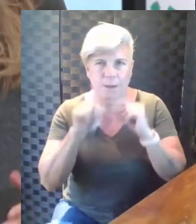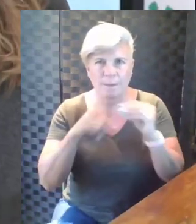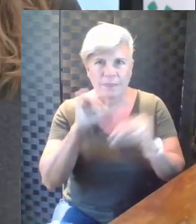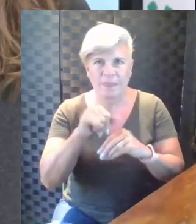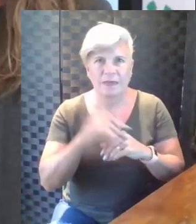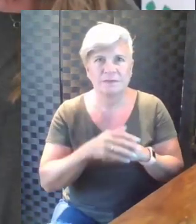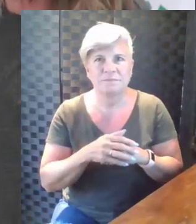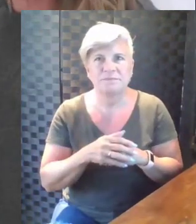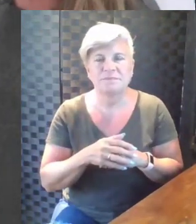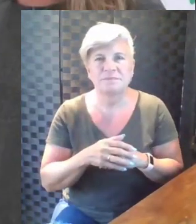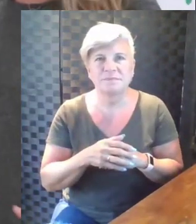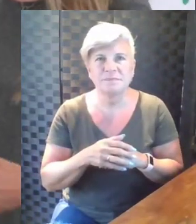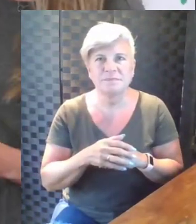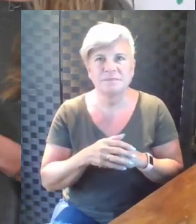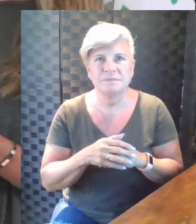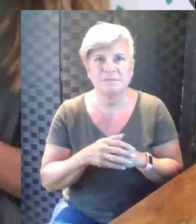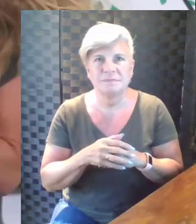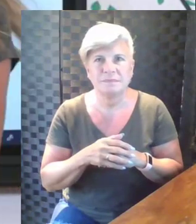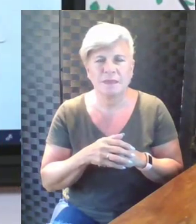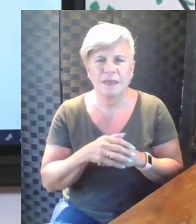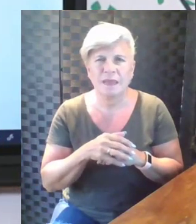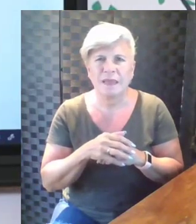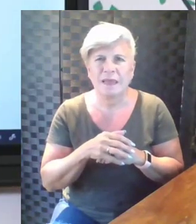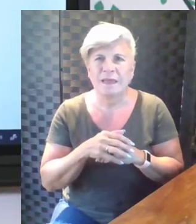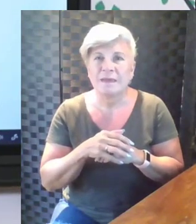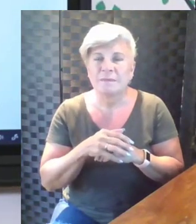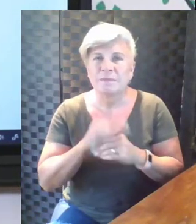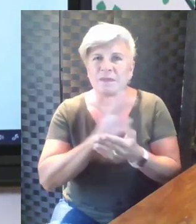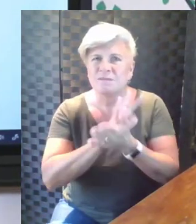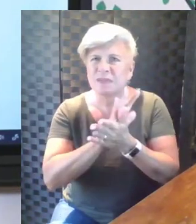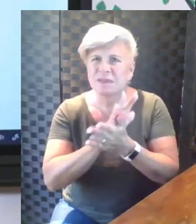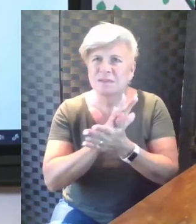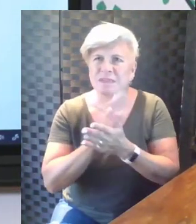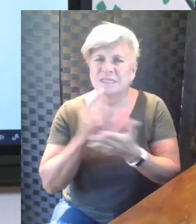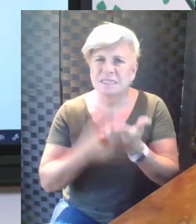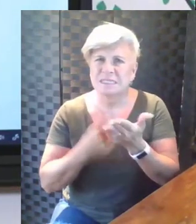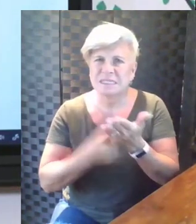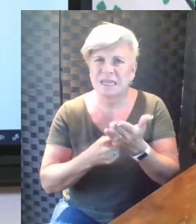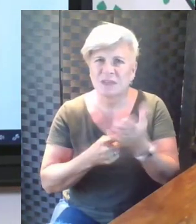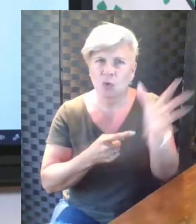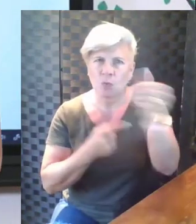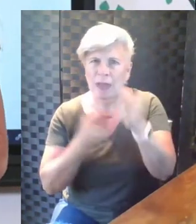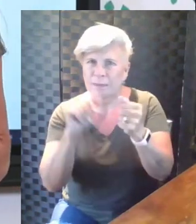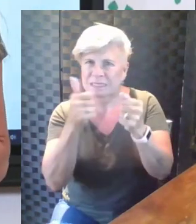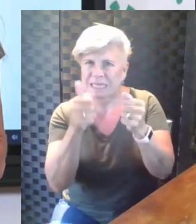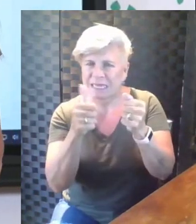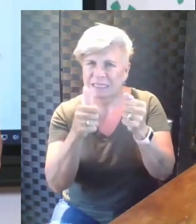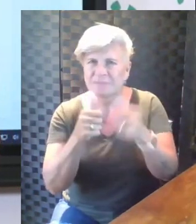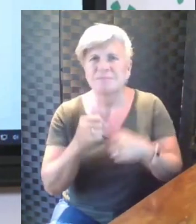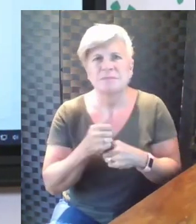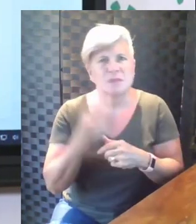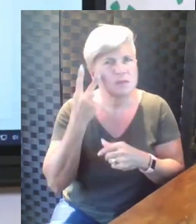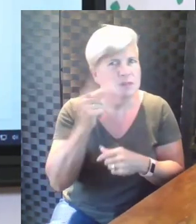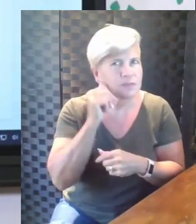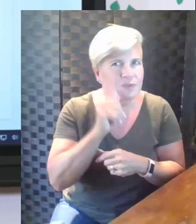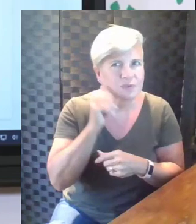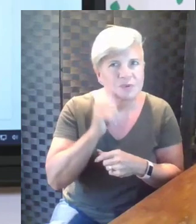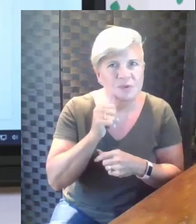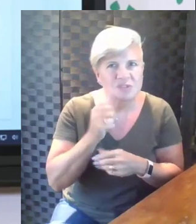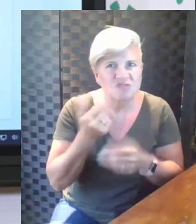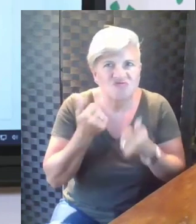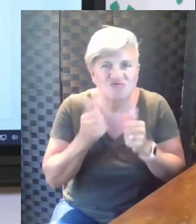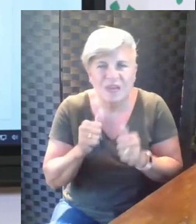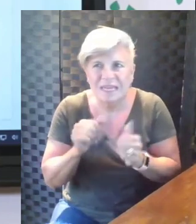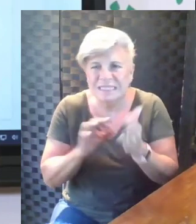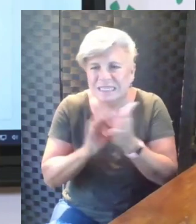go on. So the video talked about grabbing a group of 10, and you saw the little girl in the video, how she was trying to count